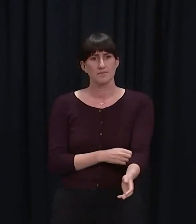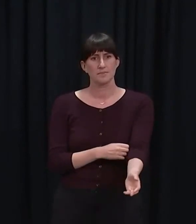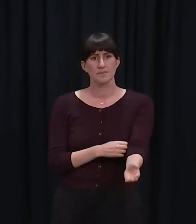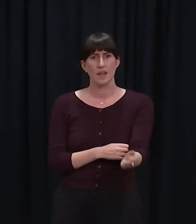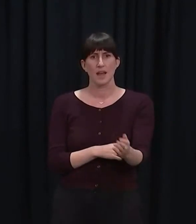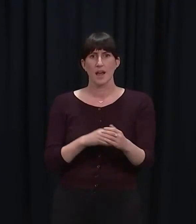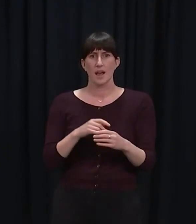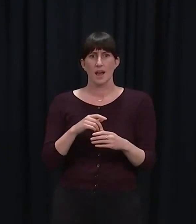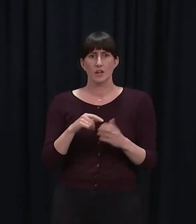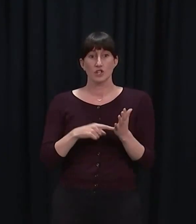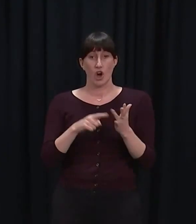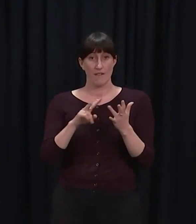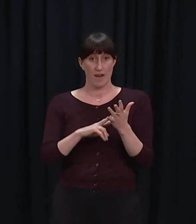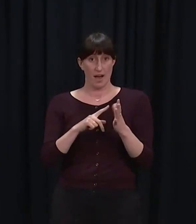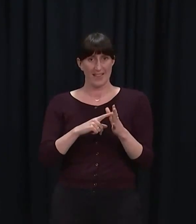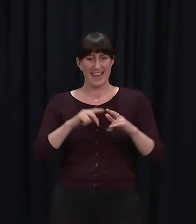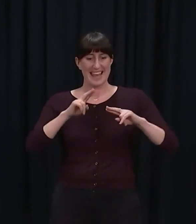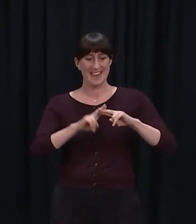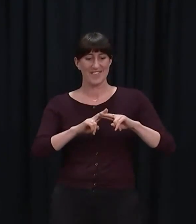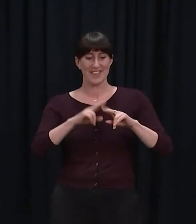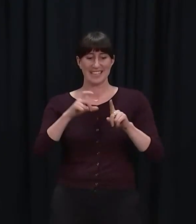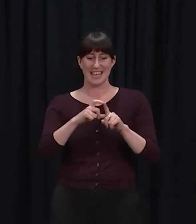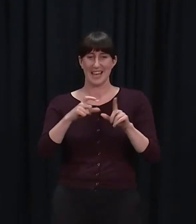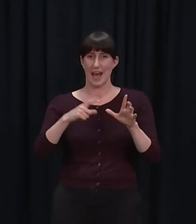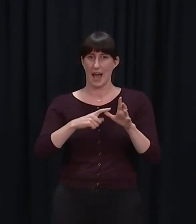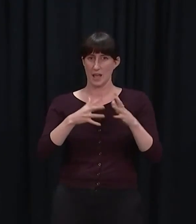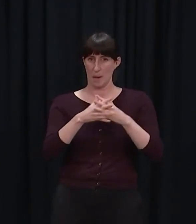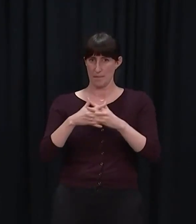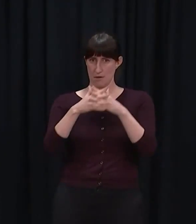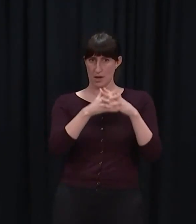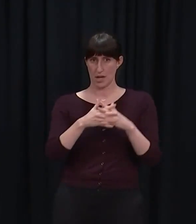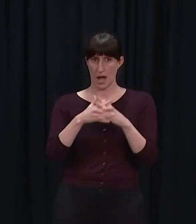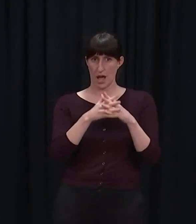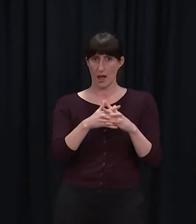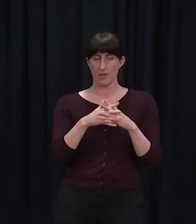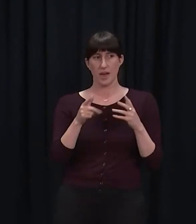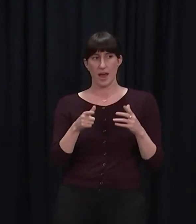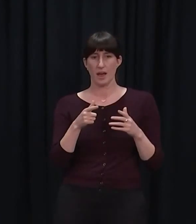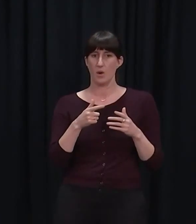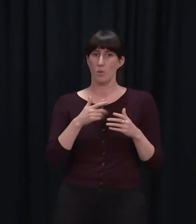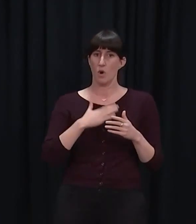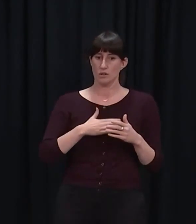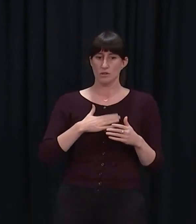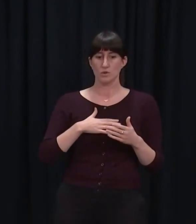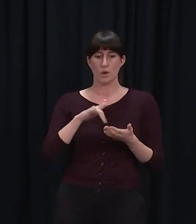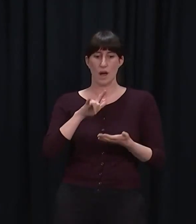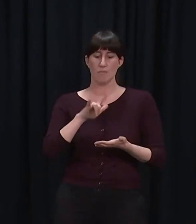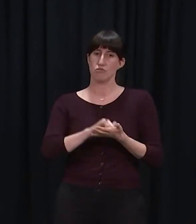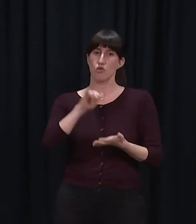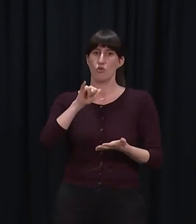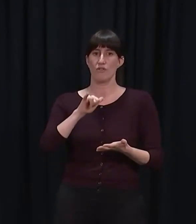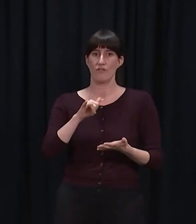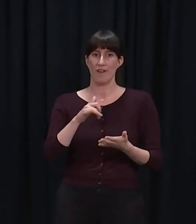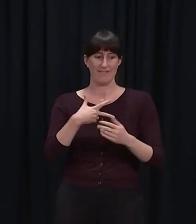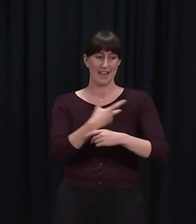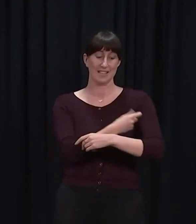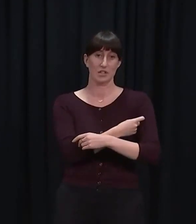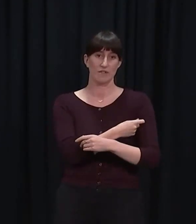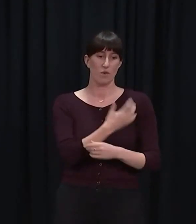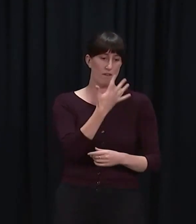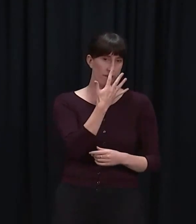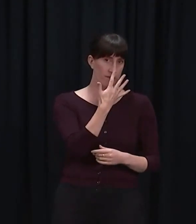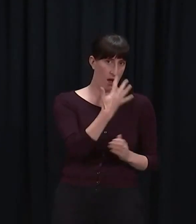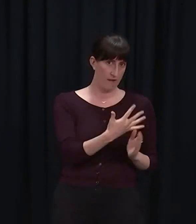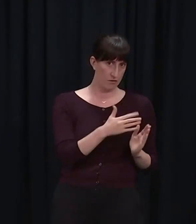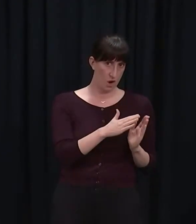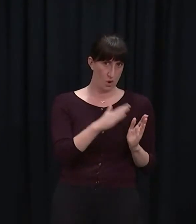12-year-olds, how long until it will be approved here, and when do you expect children will be able to get their first dose? Perhaps you could address that as well, Dr. Bloomfield. We are